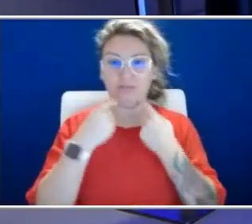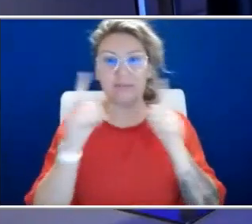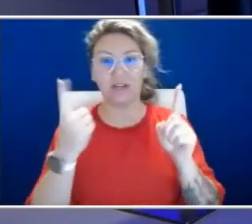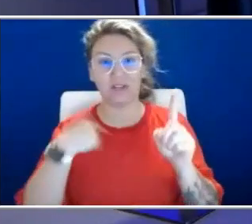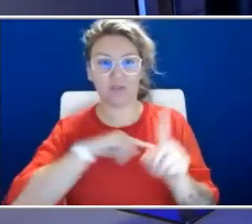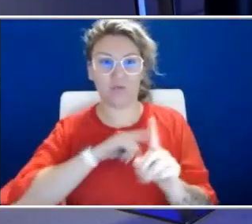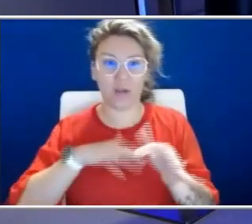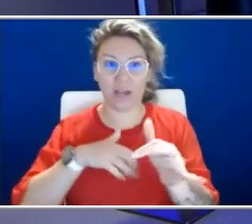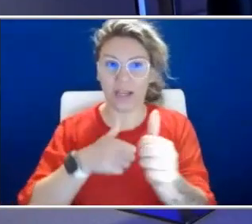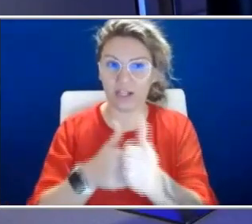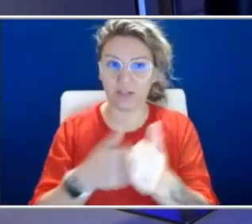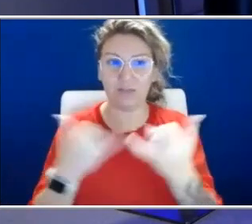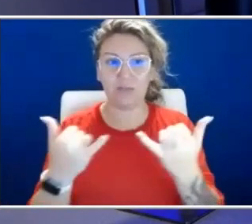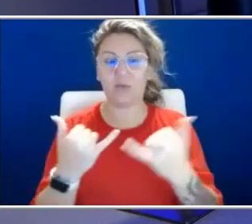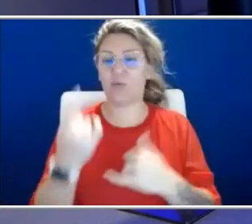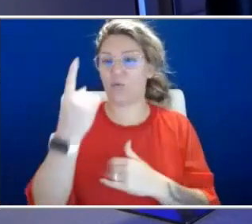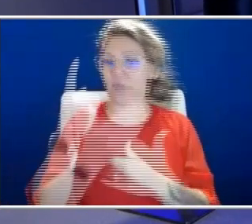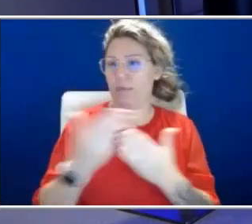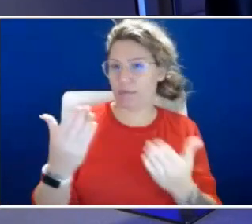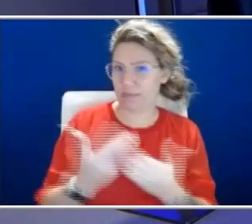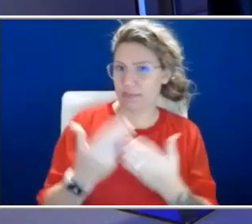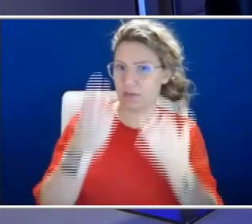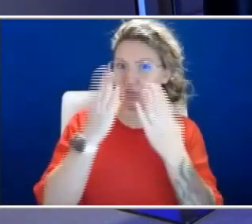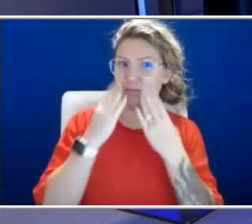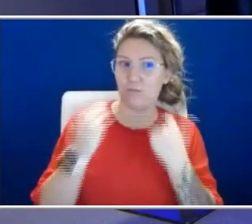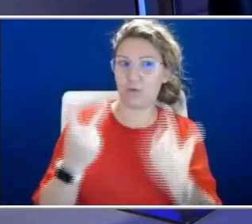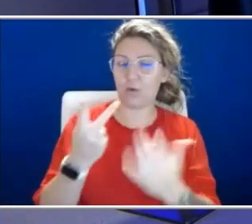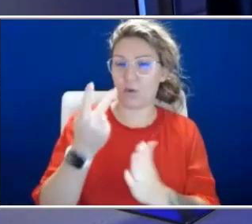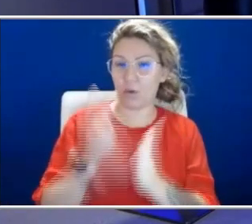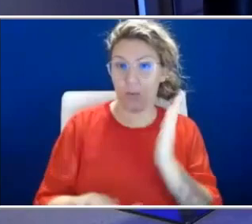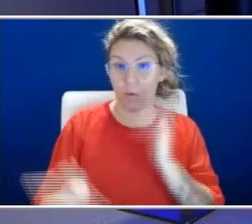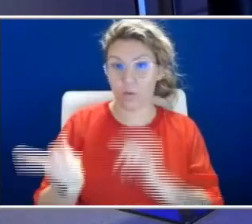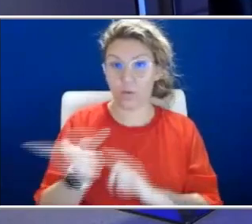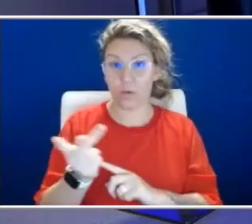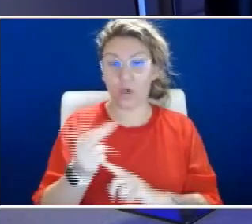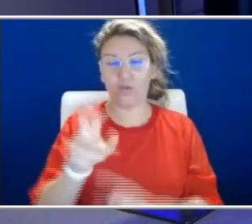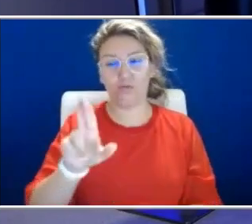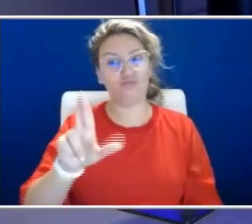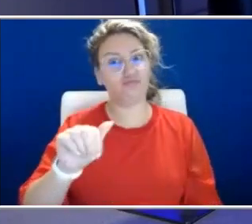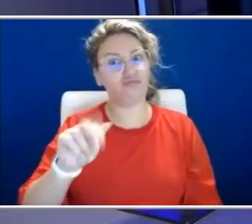think, a bit. The one thing to note, though, is both of them are extremely rare.